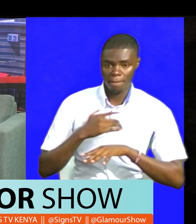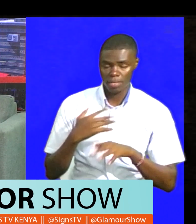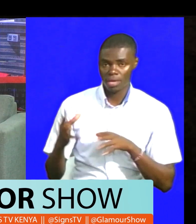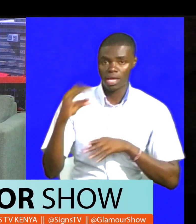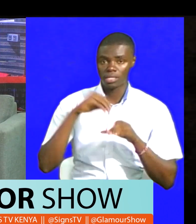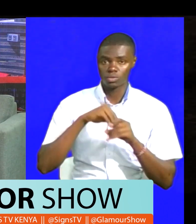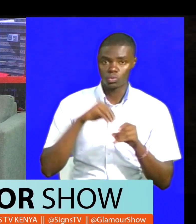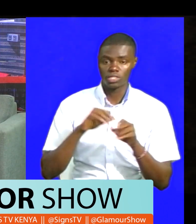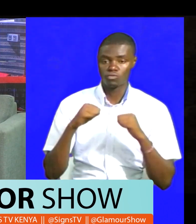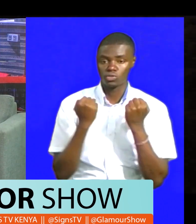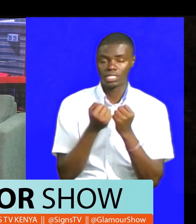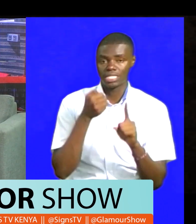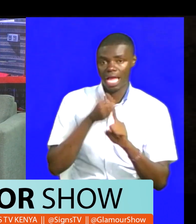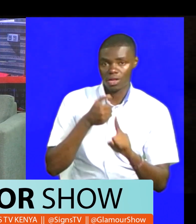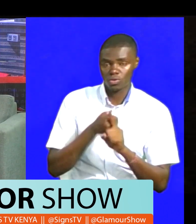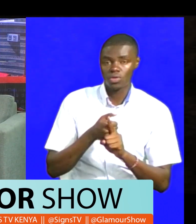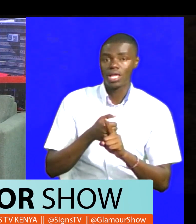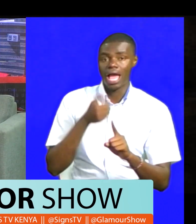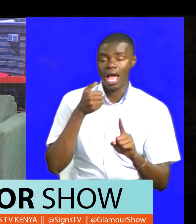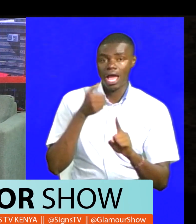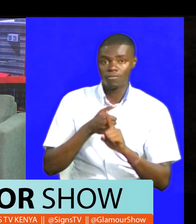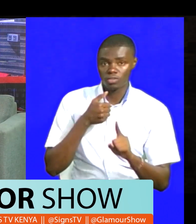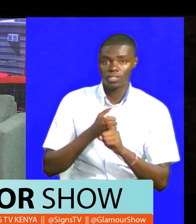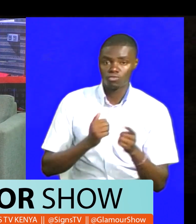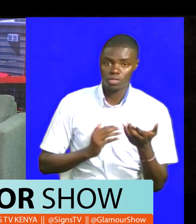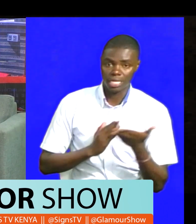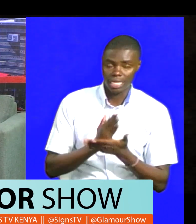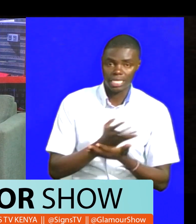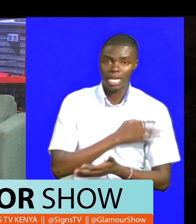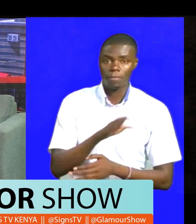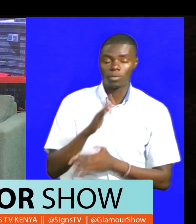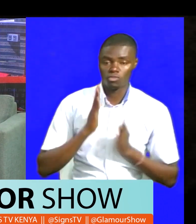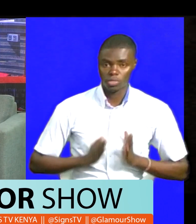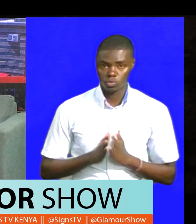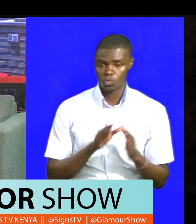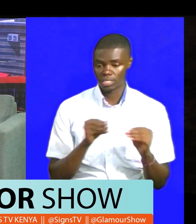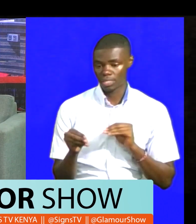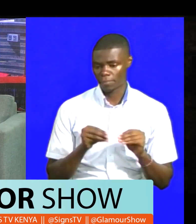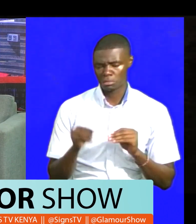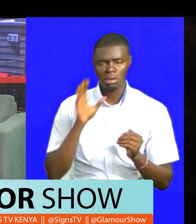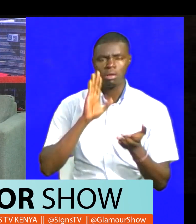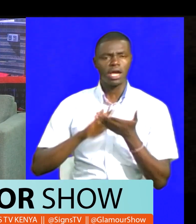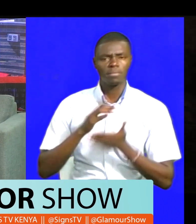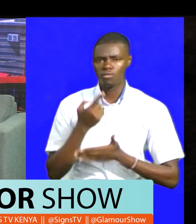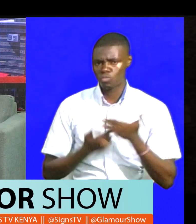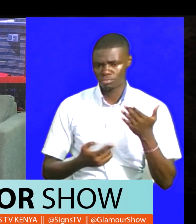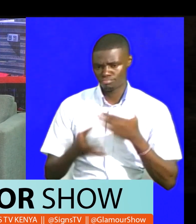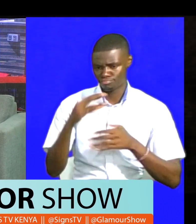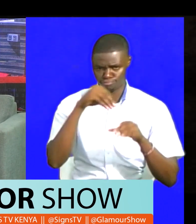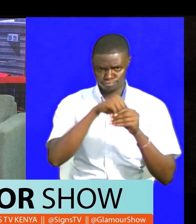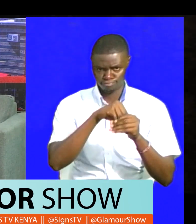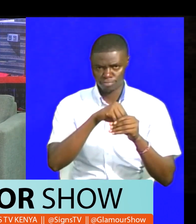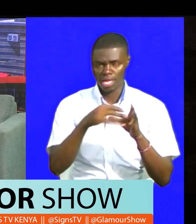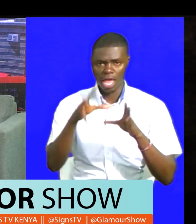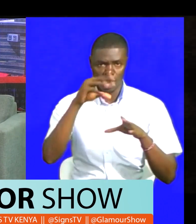societal advocate. I advocate for the rights and empowerment of the persons with disability. And I believe that an inclusion, being